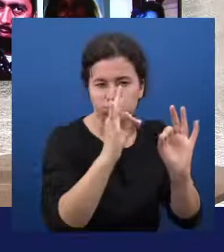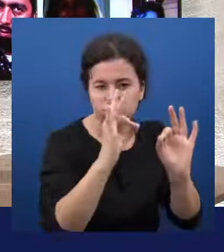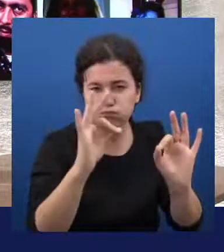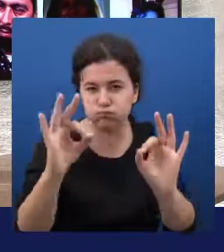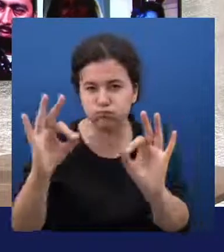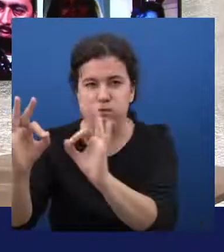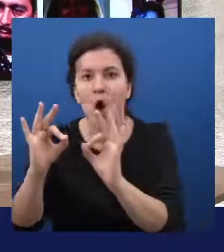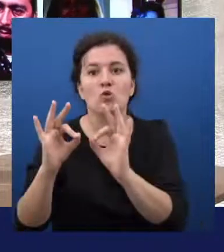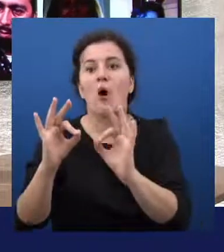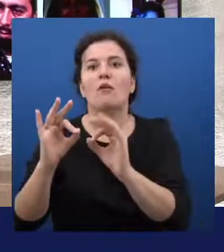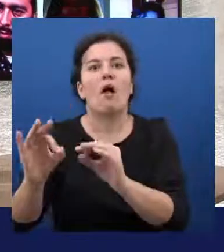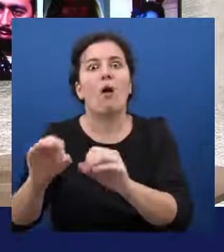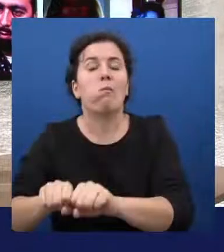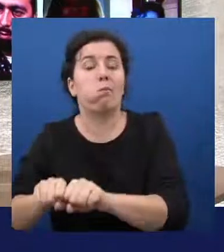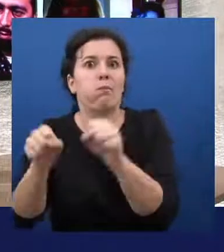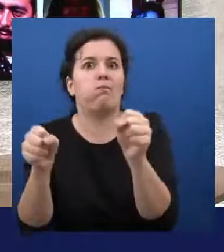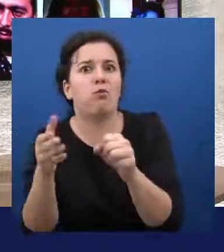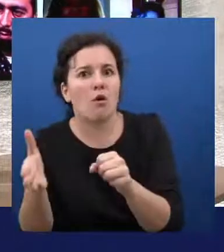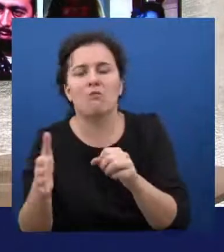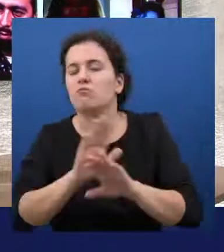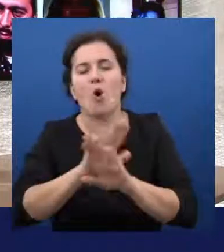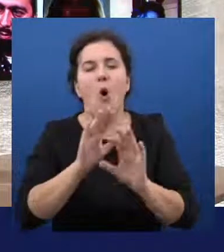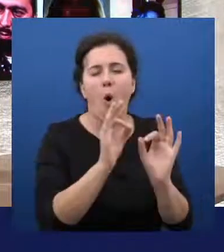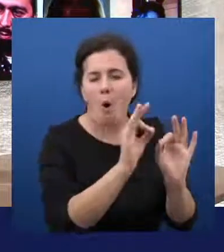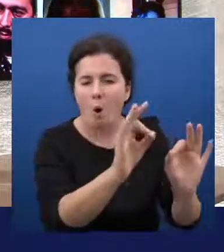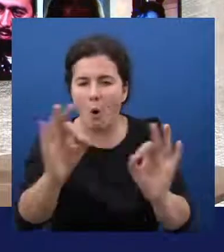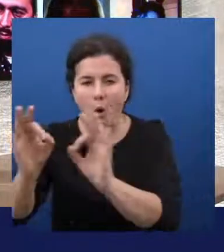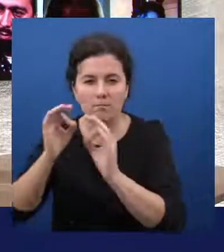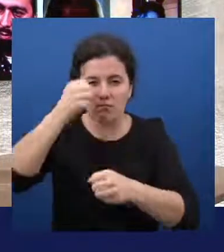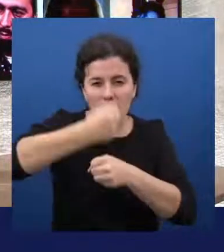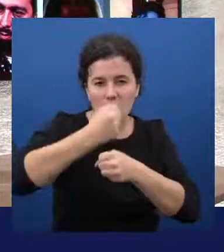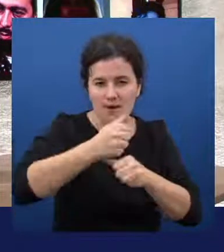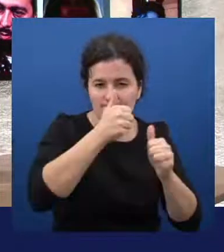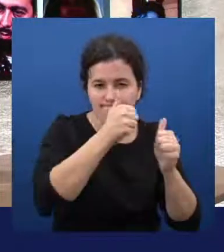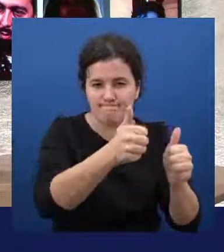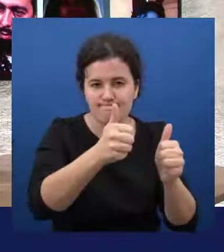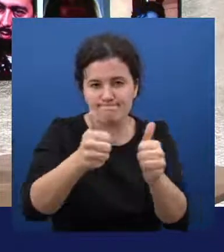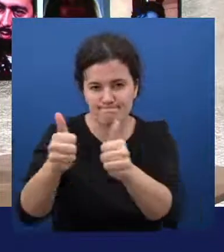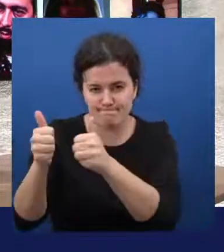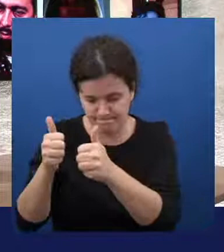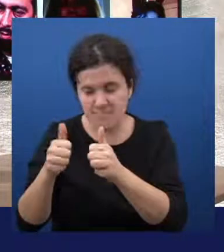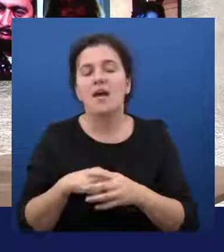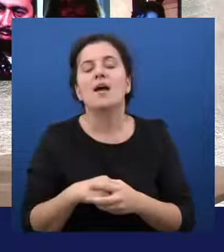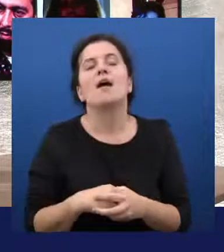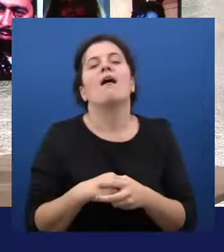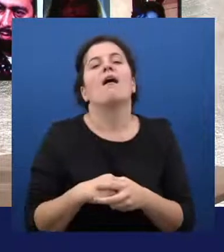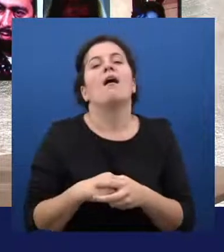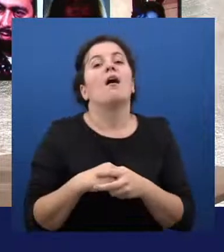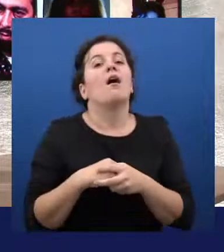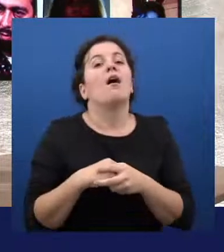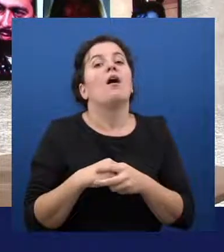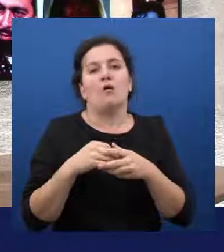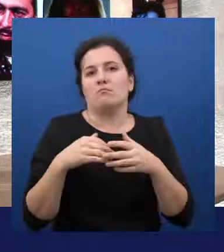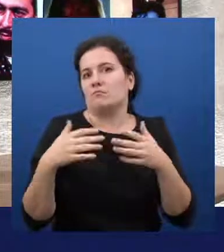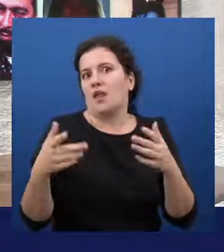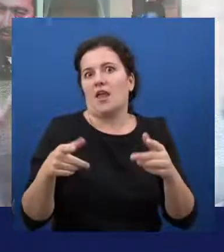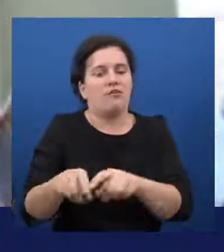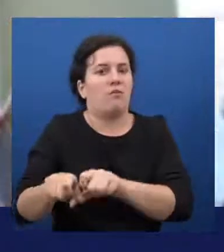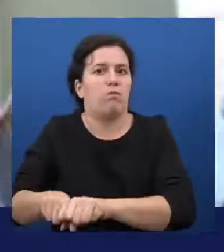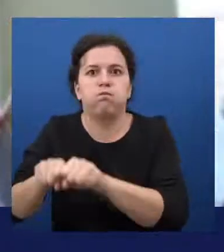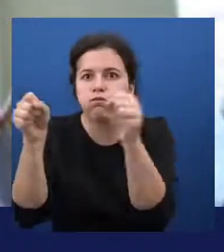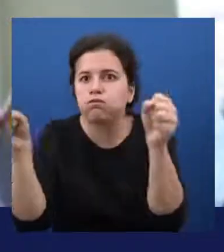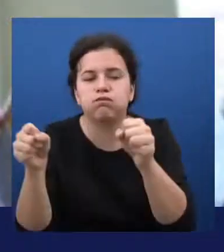broken and everything is working as it's supposed to work. Otherwise, it can be dangerous or it can